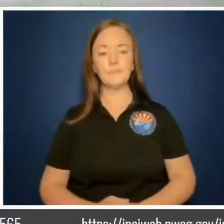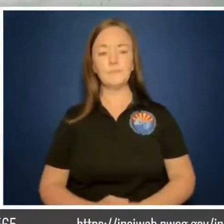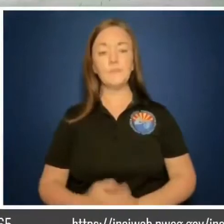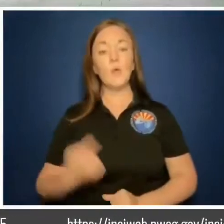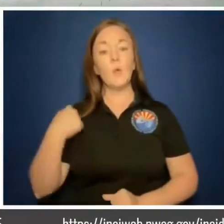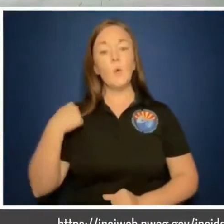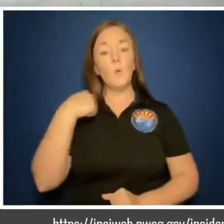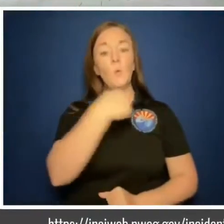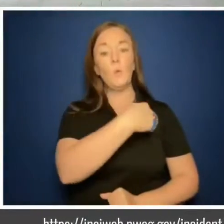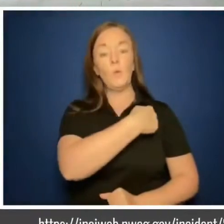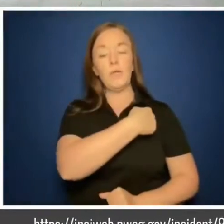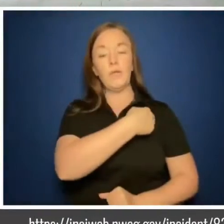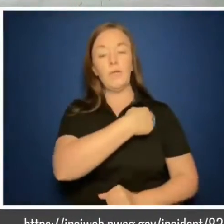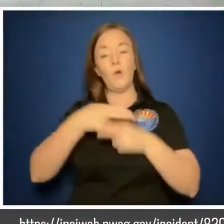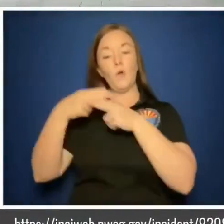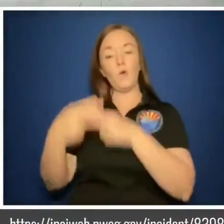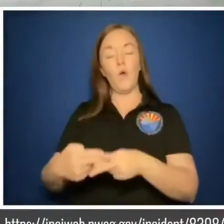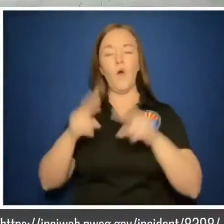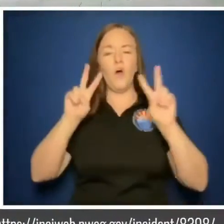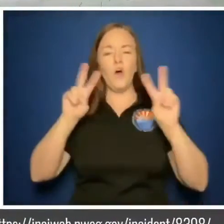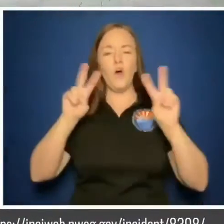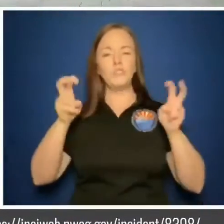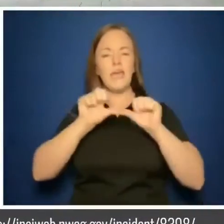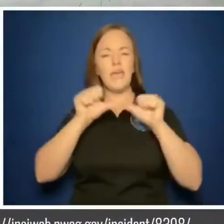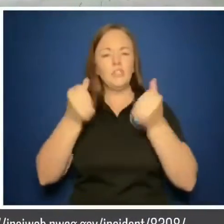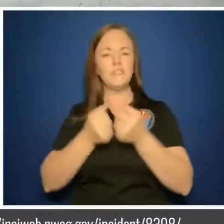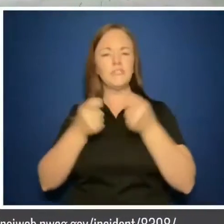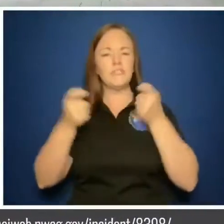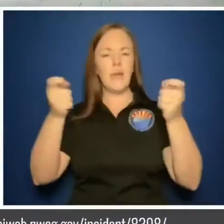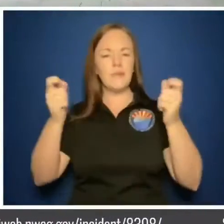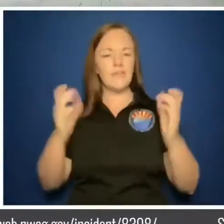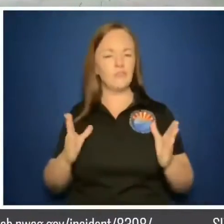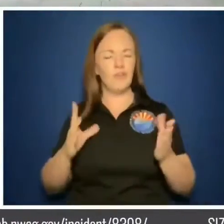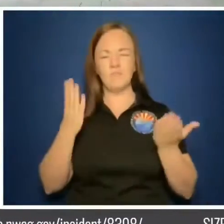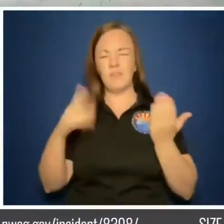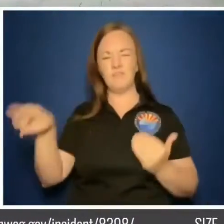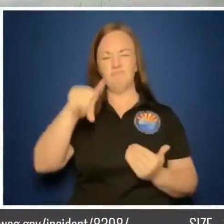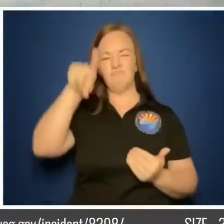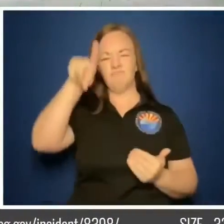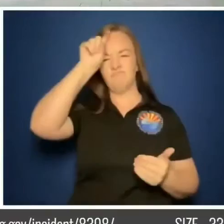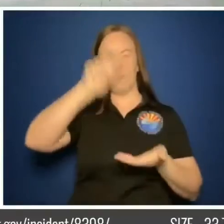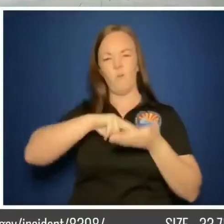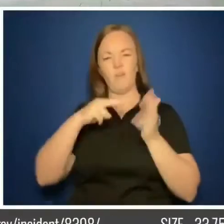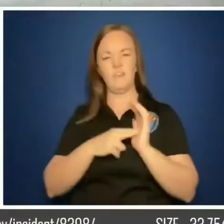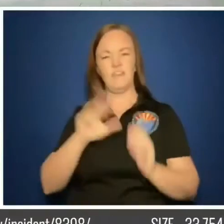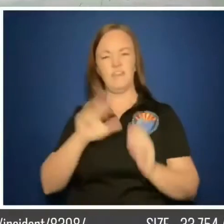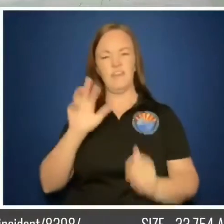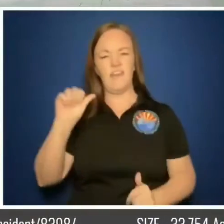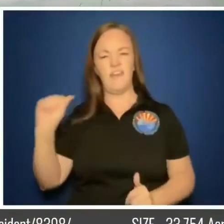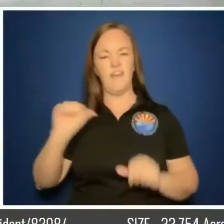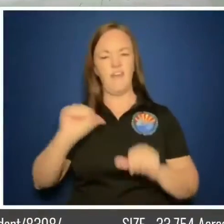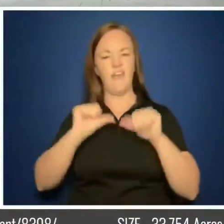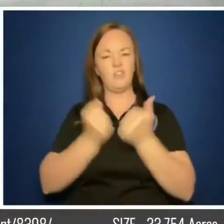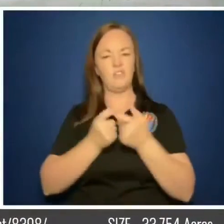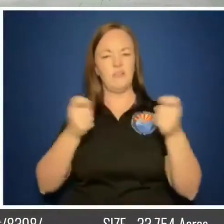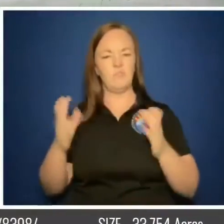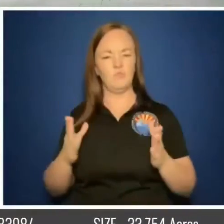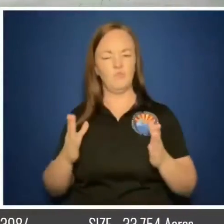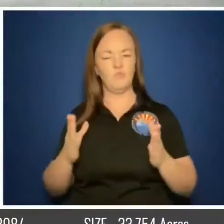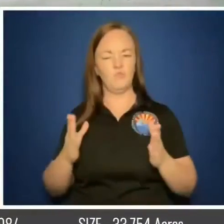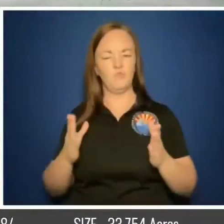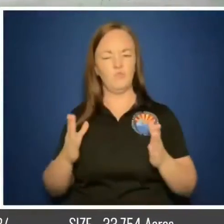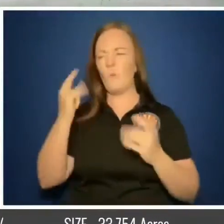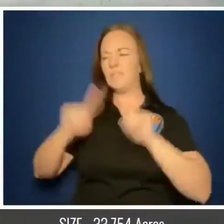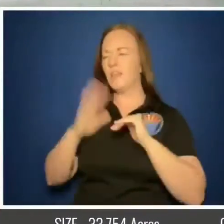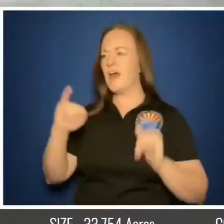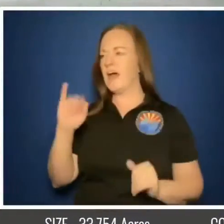agency administrators, and you might wonder, what is an agency administrator, and how are they different from, say, an incident commander?